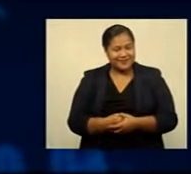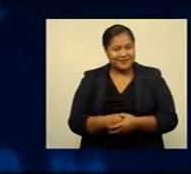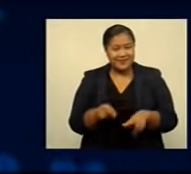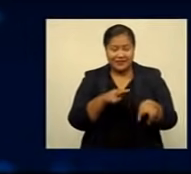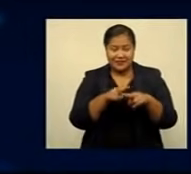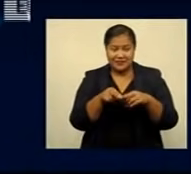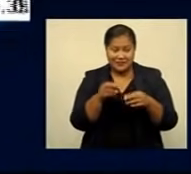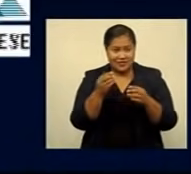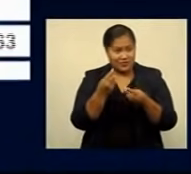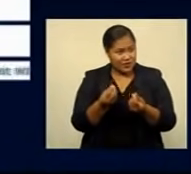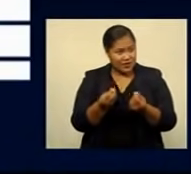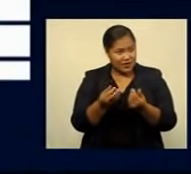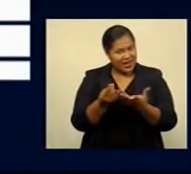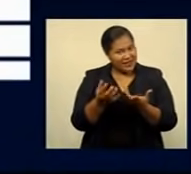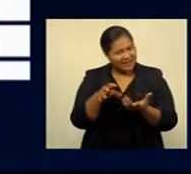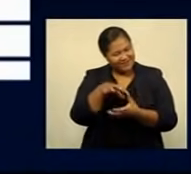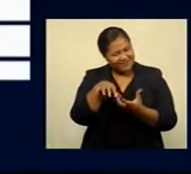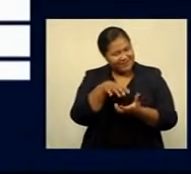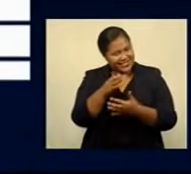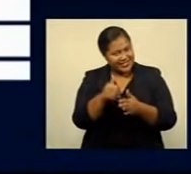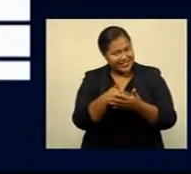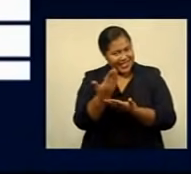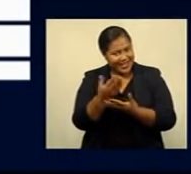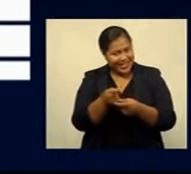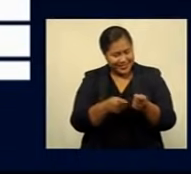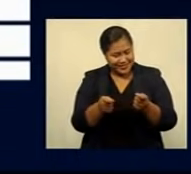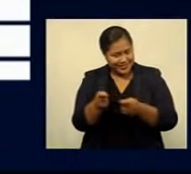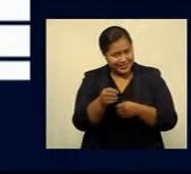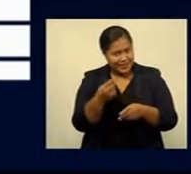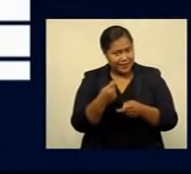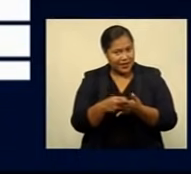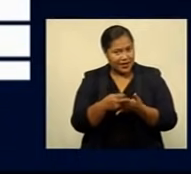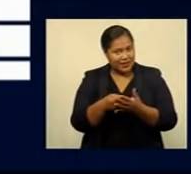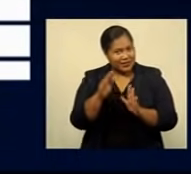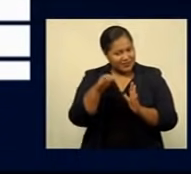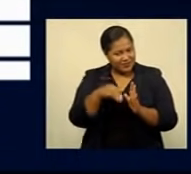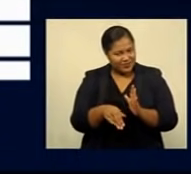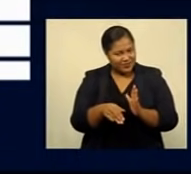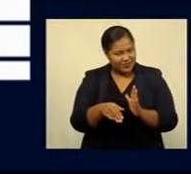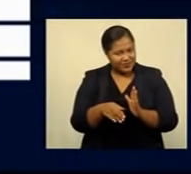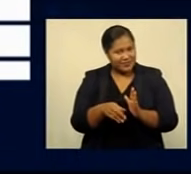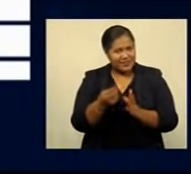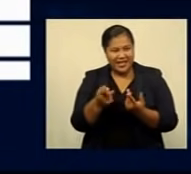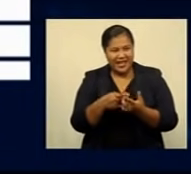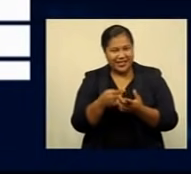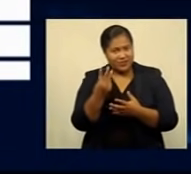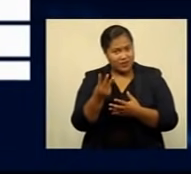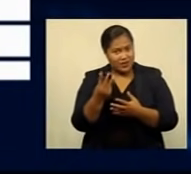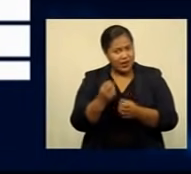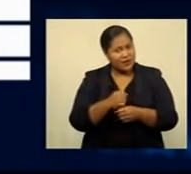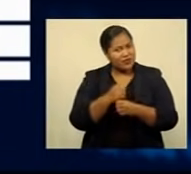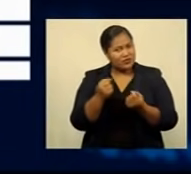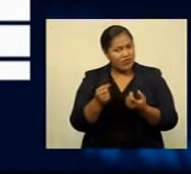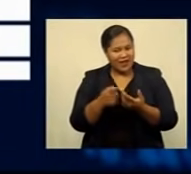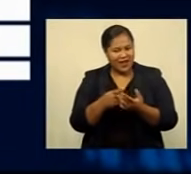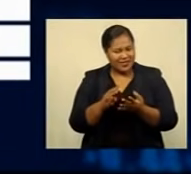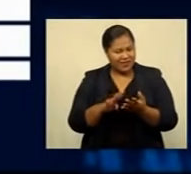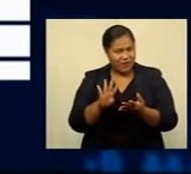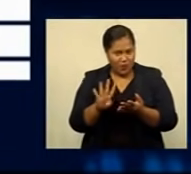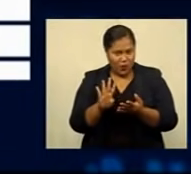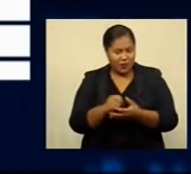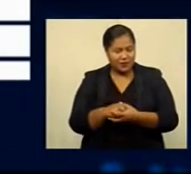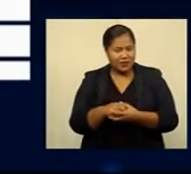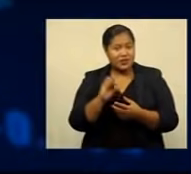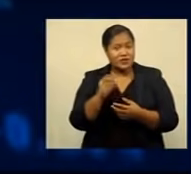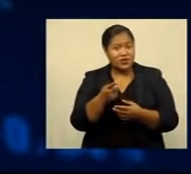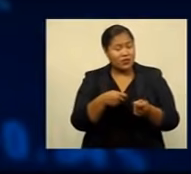Fiji dollar had a mixed day on the stock exchange, losing ground against 3 while holding strong against 4. On the